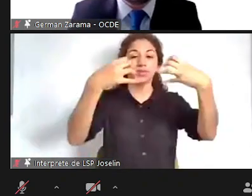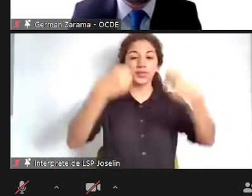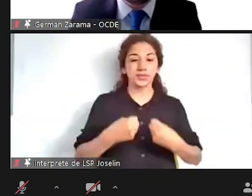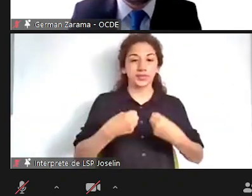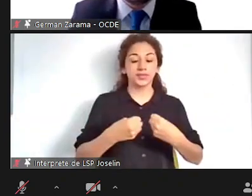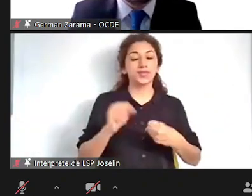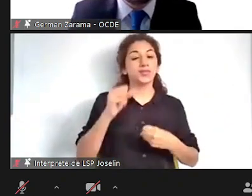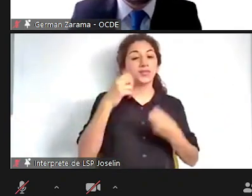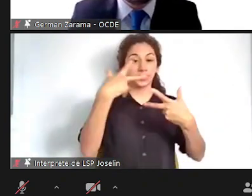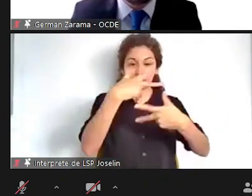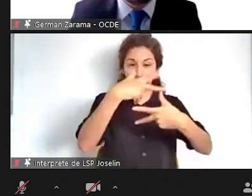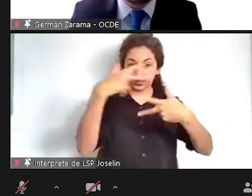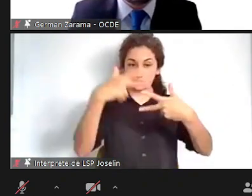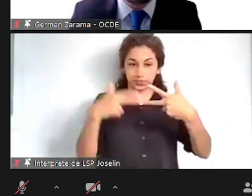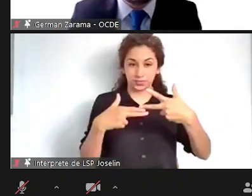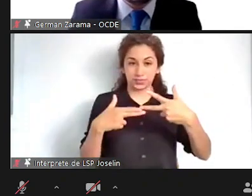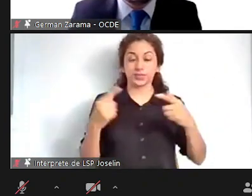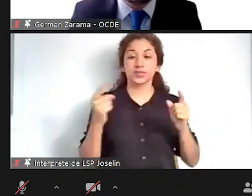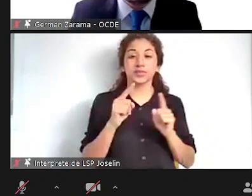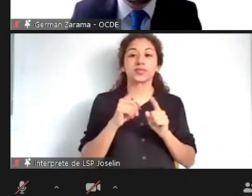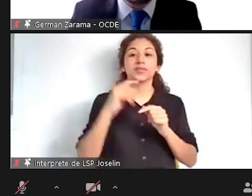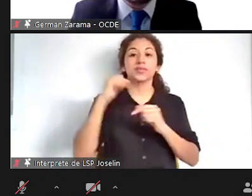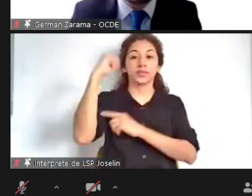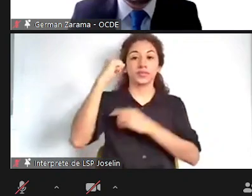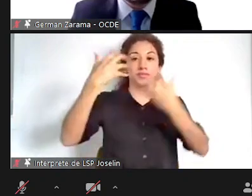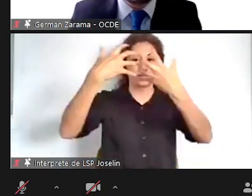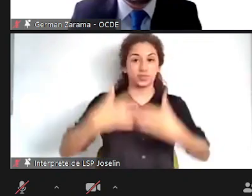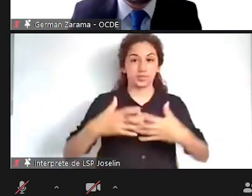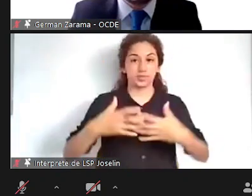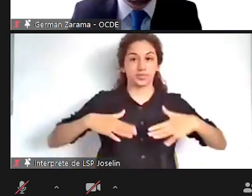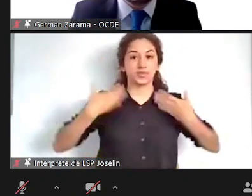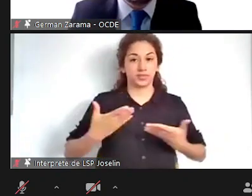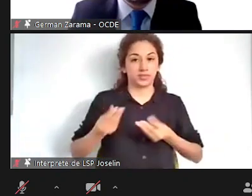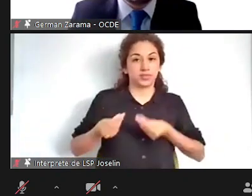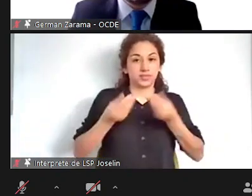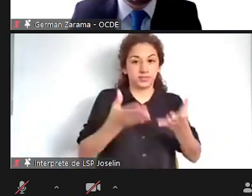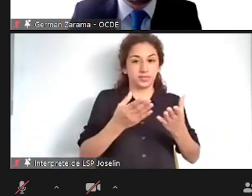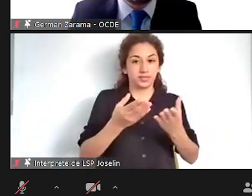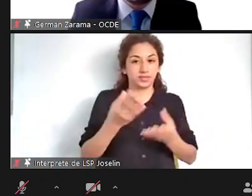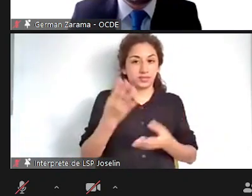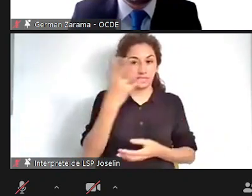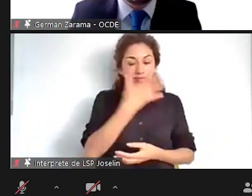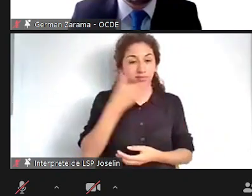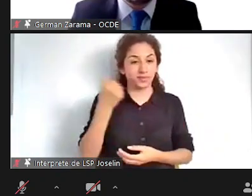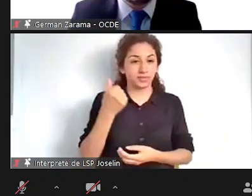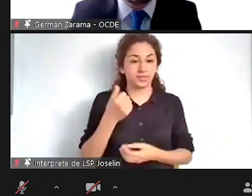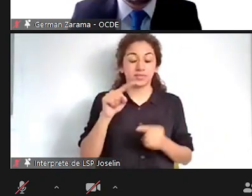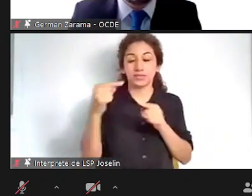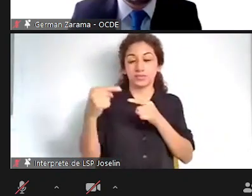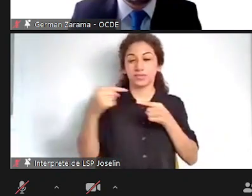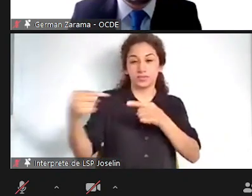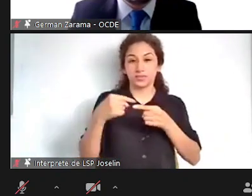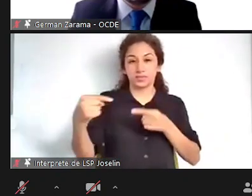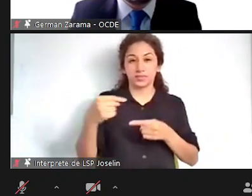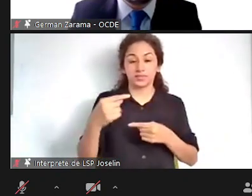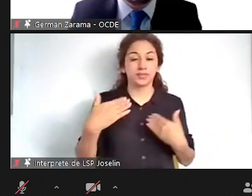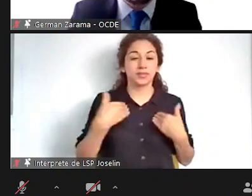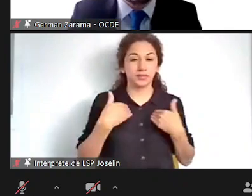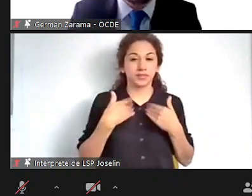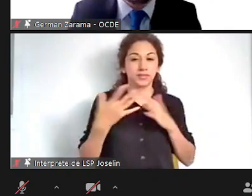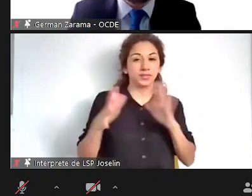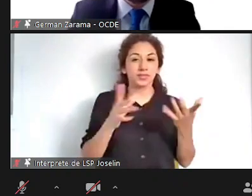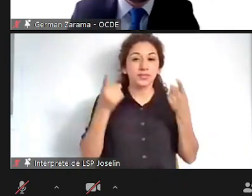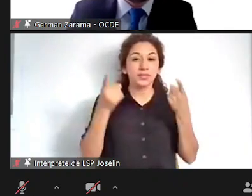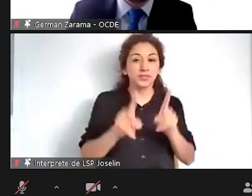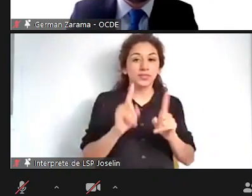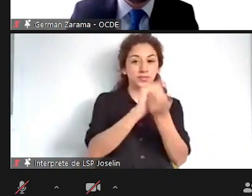drive for sustainability in three dimensions for the business and human rights companies can notably help